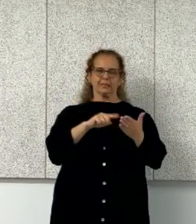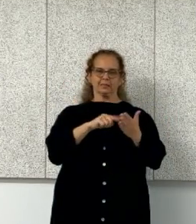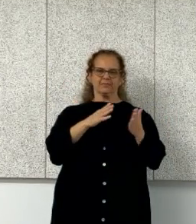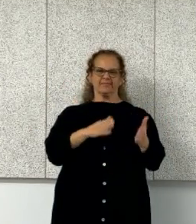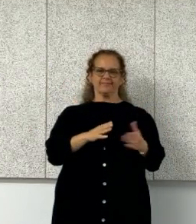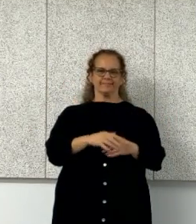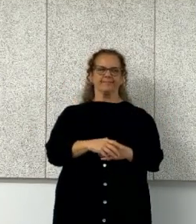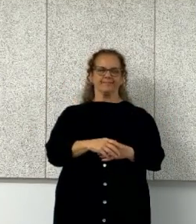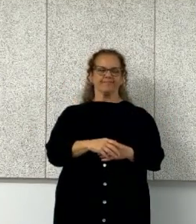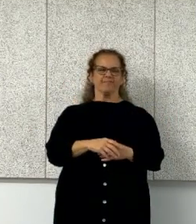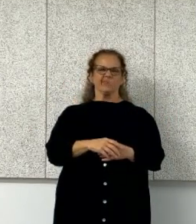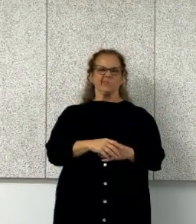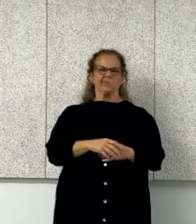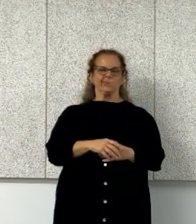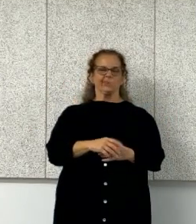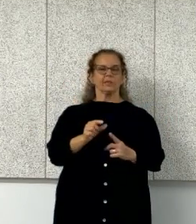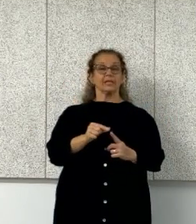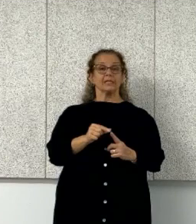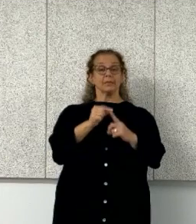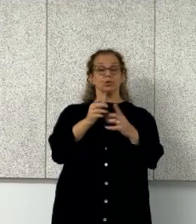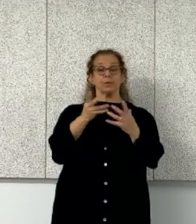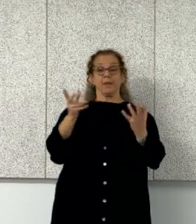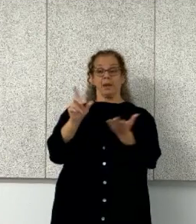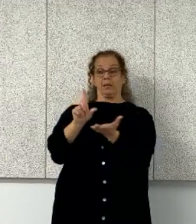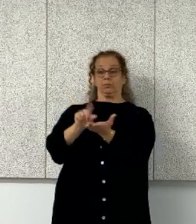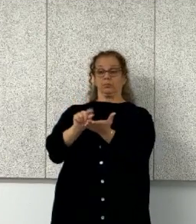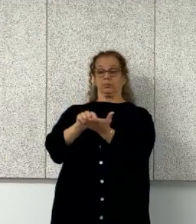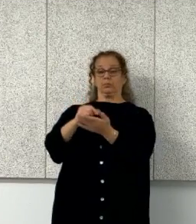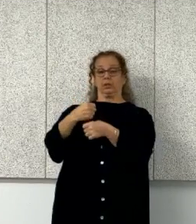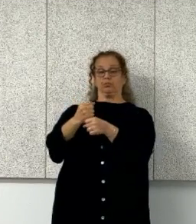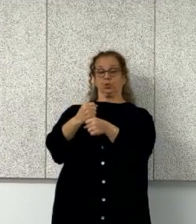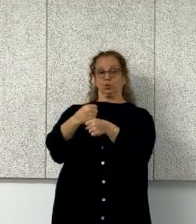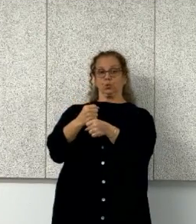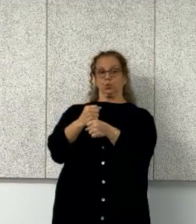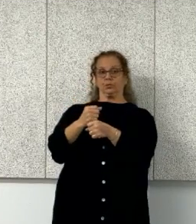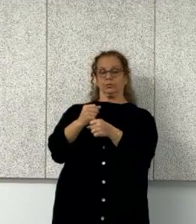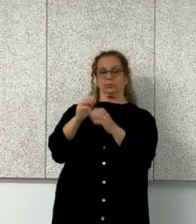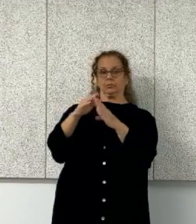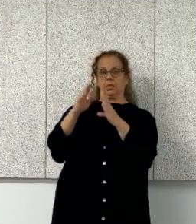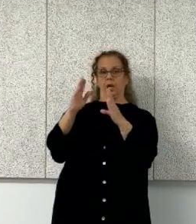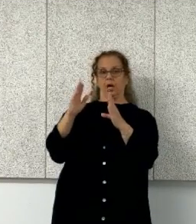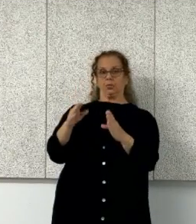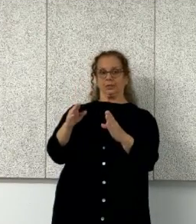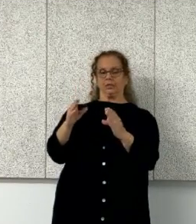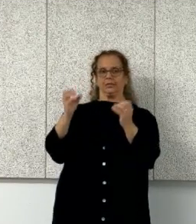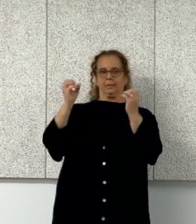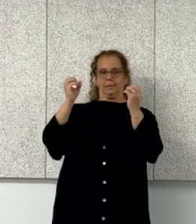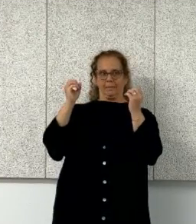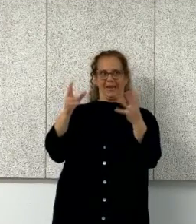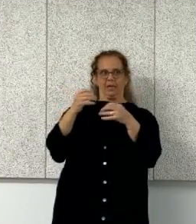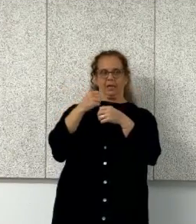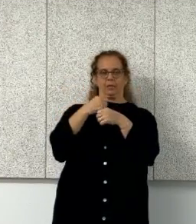I think that especially in the way a lot of producing houses are modeled in New York City, a lot of the performances are happening in previews, and then